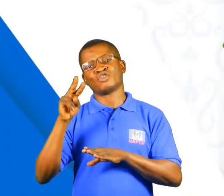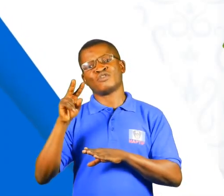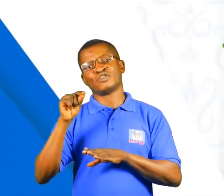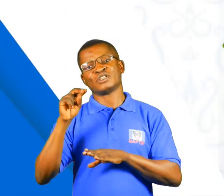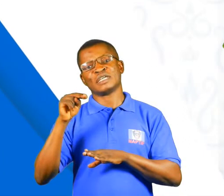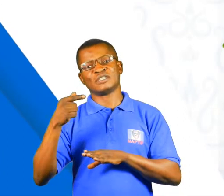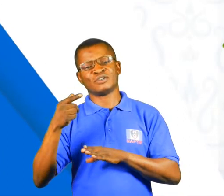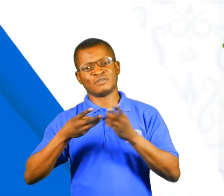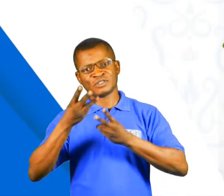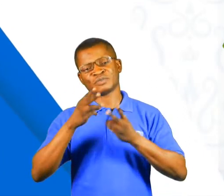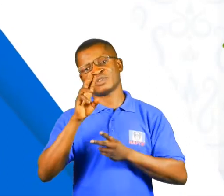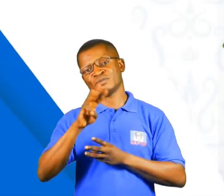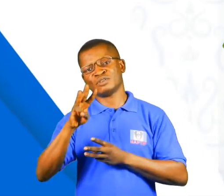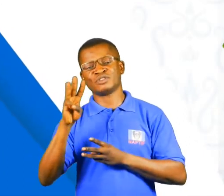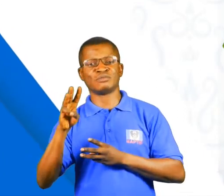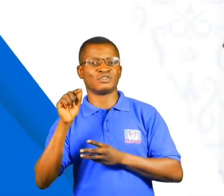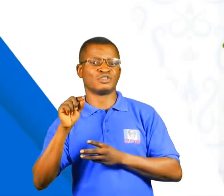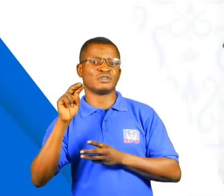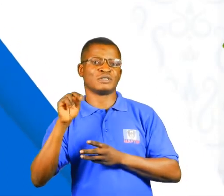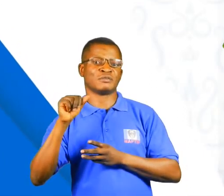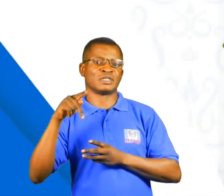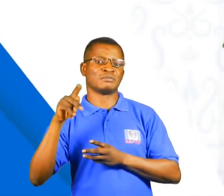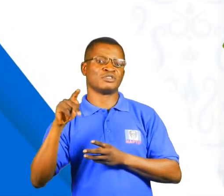info@naptip.gov.ng. Visit our website